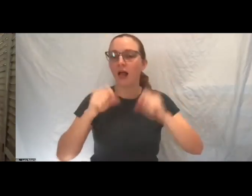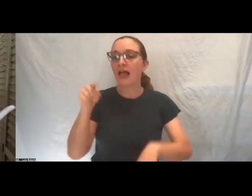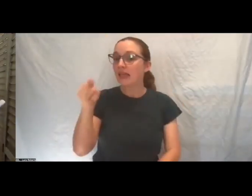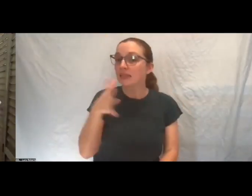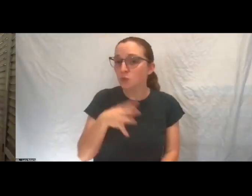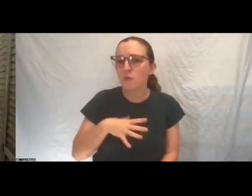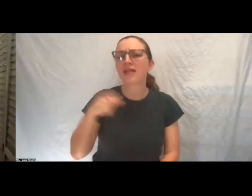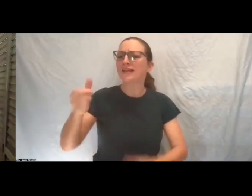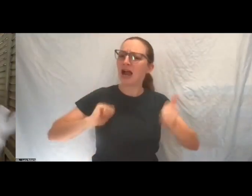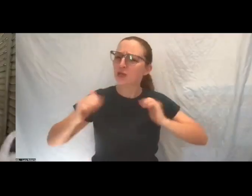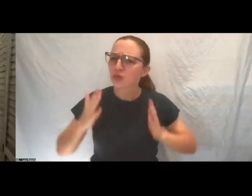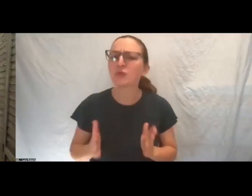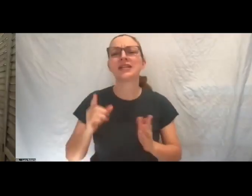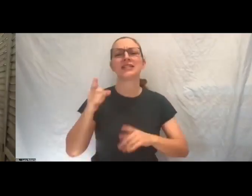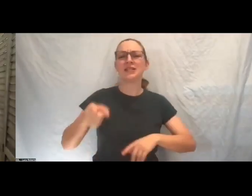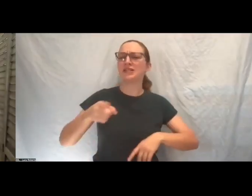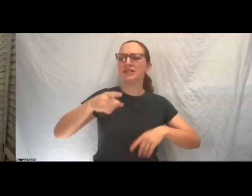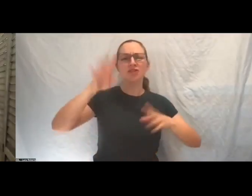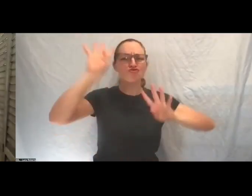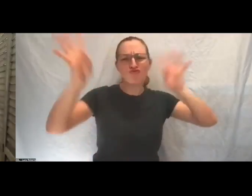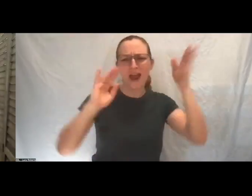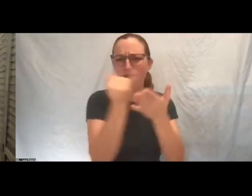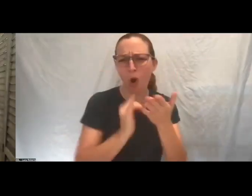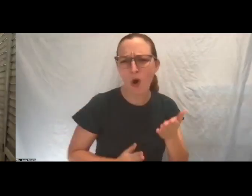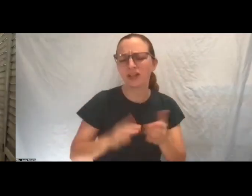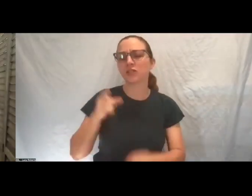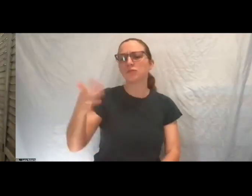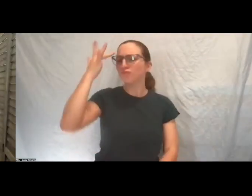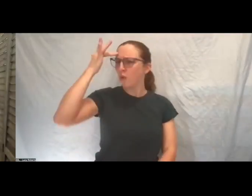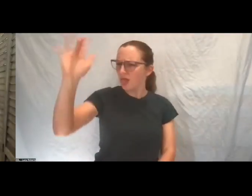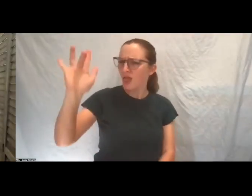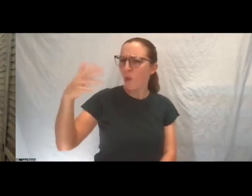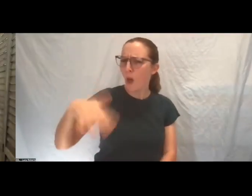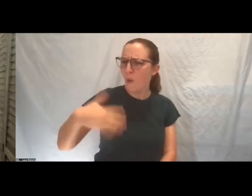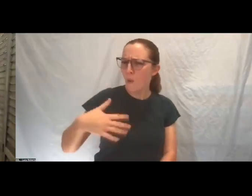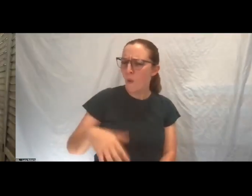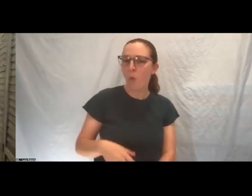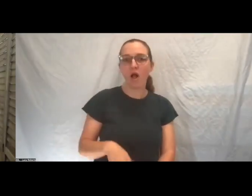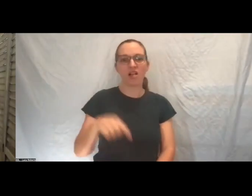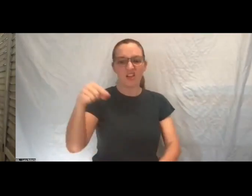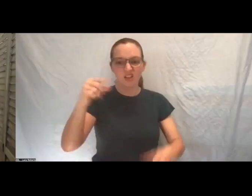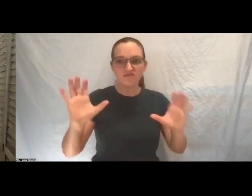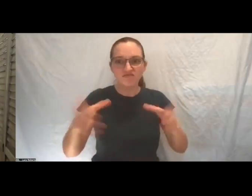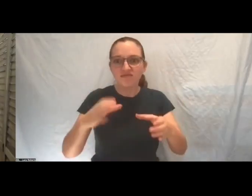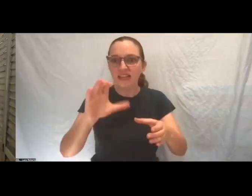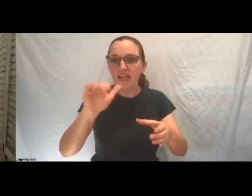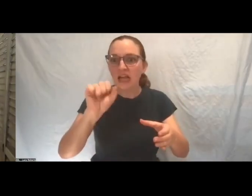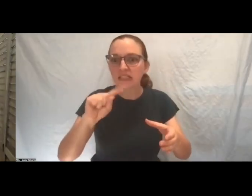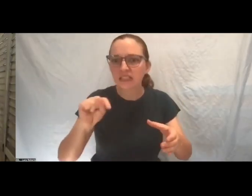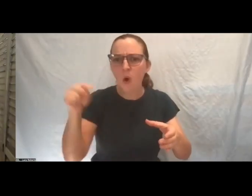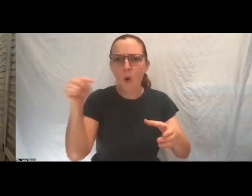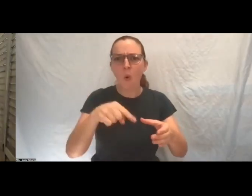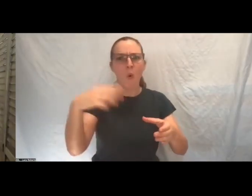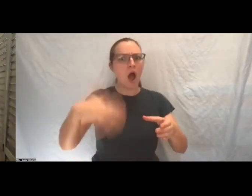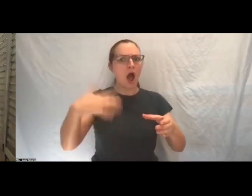this actress, this creative artist is brilliant in it. I mean, what a cast this is. And we